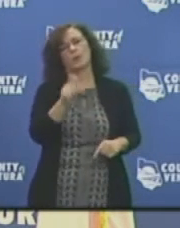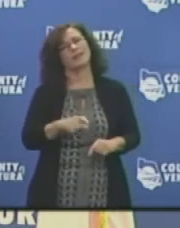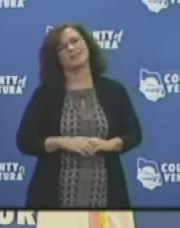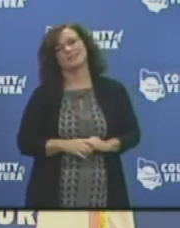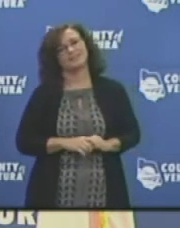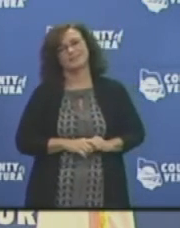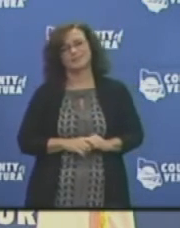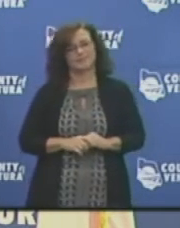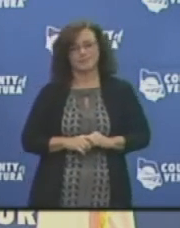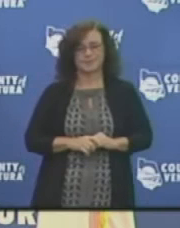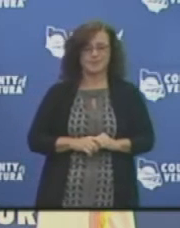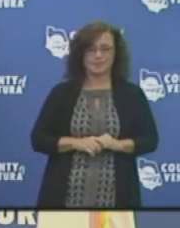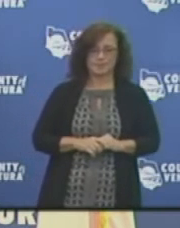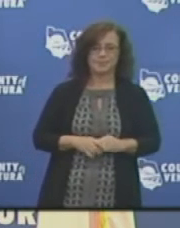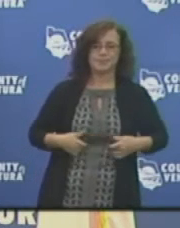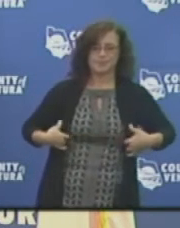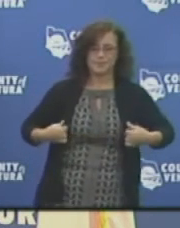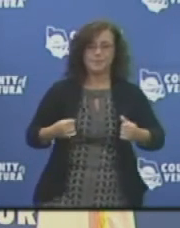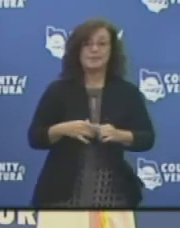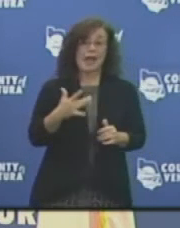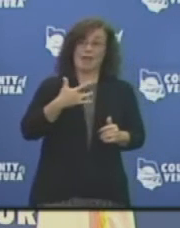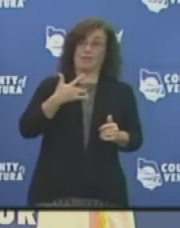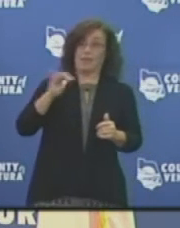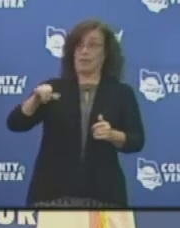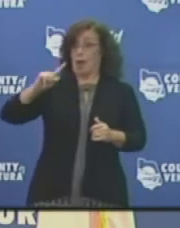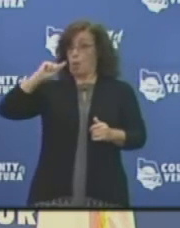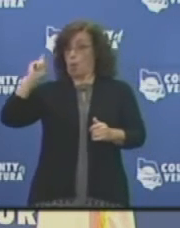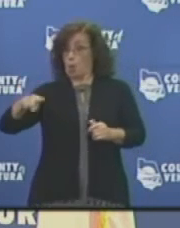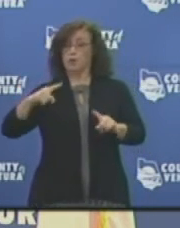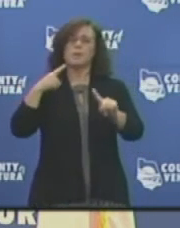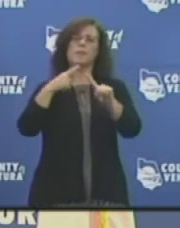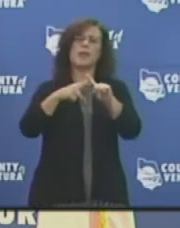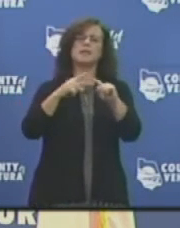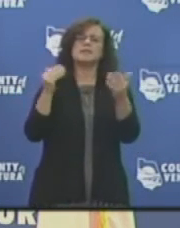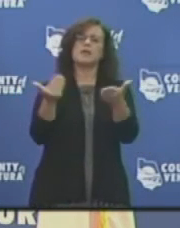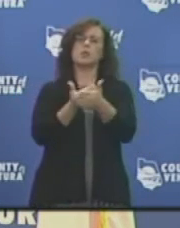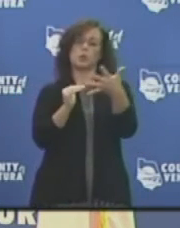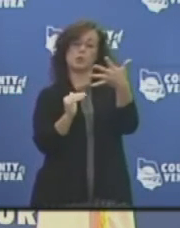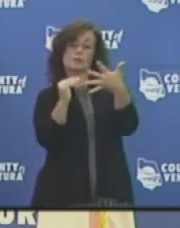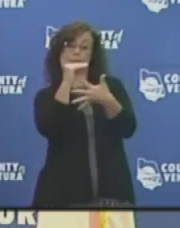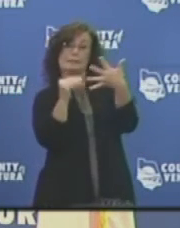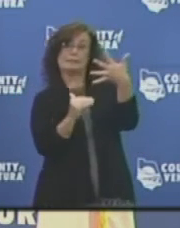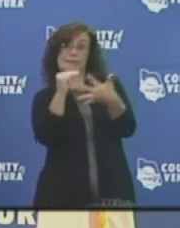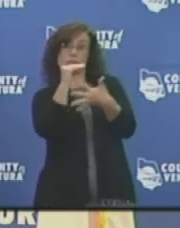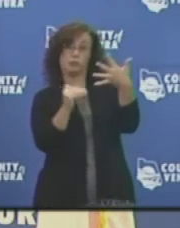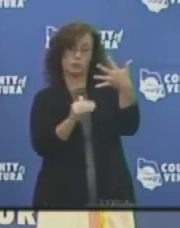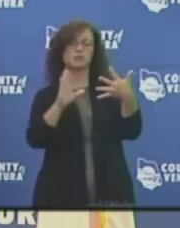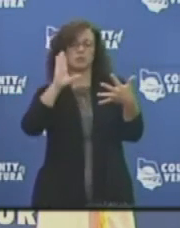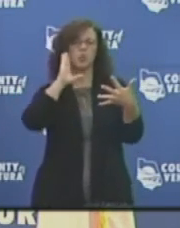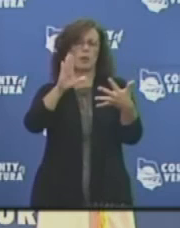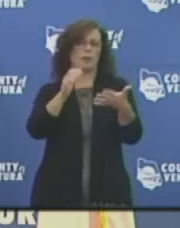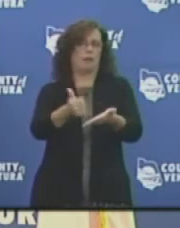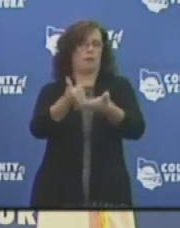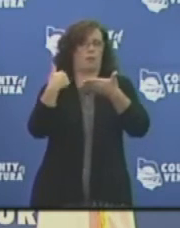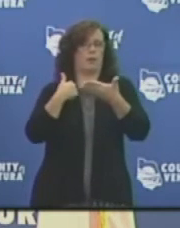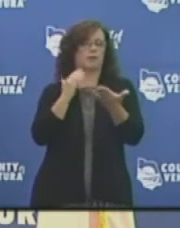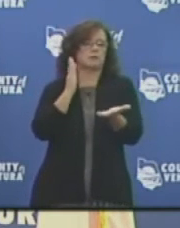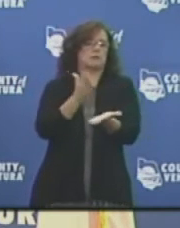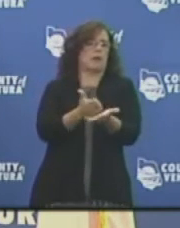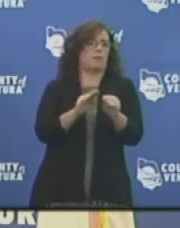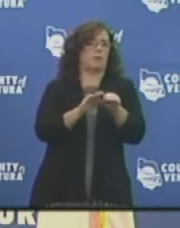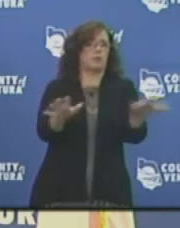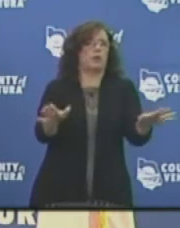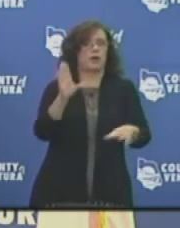tier assignments will make a difference in the COVID fight. So once again, I wish you a happy